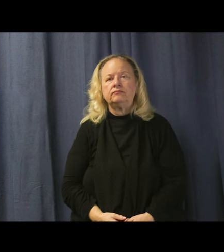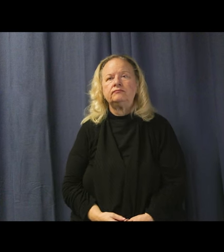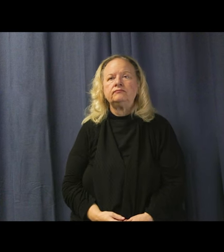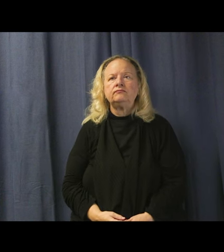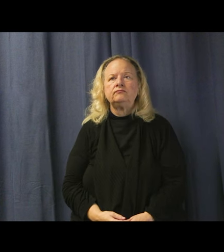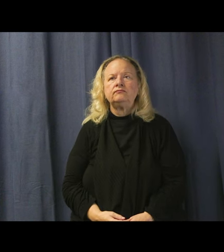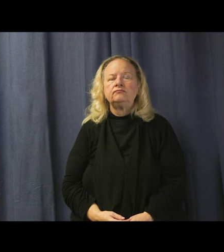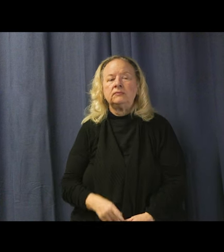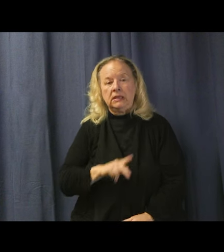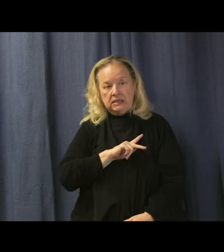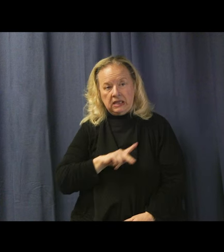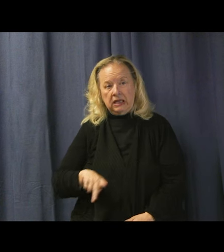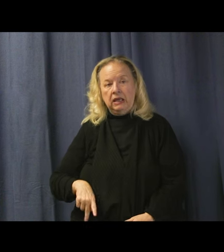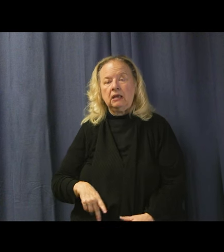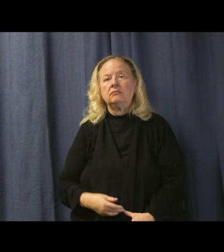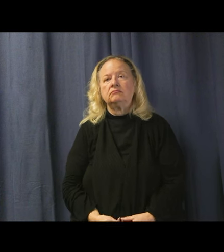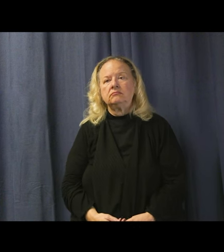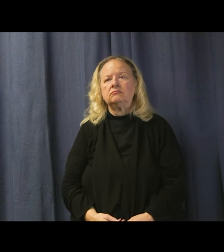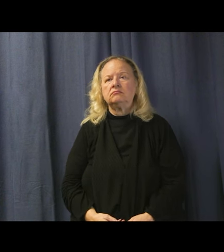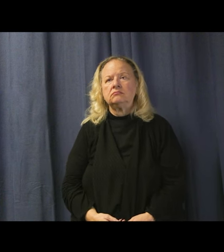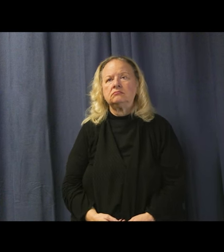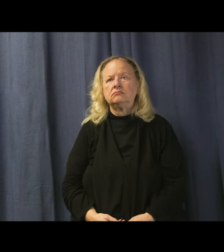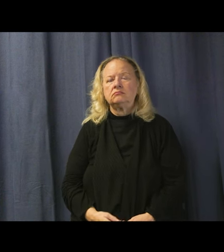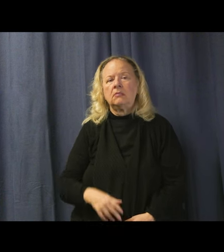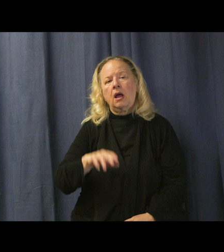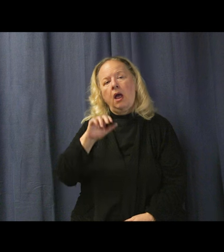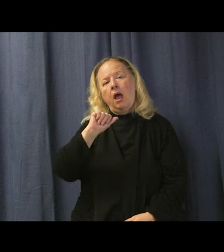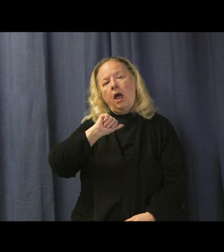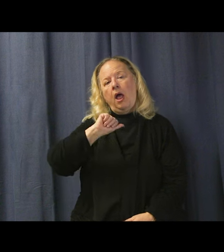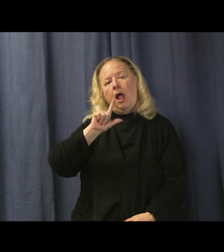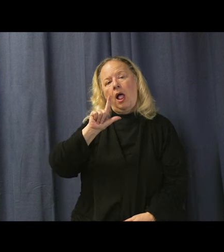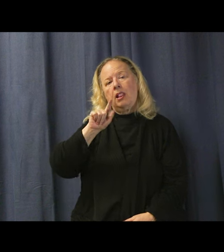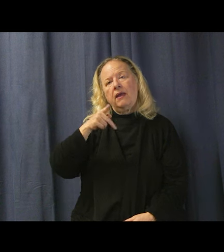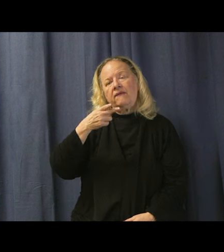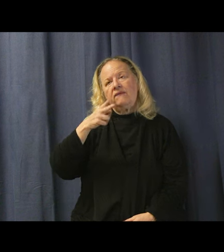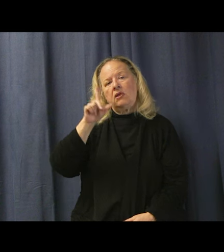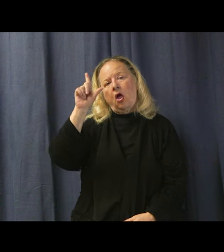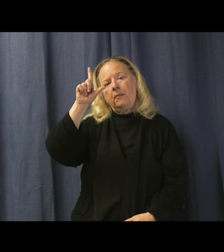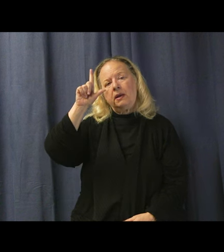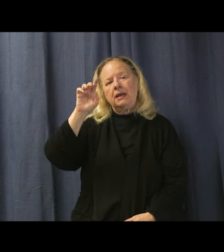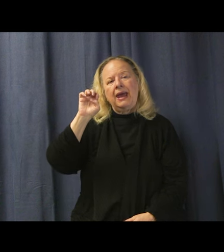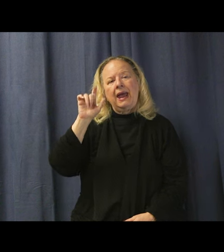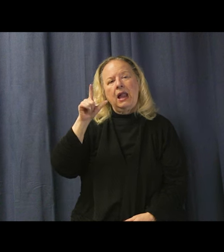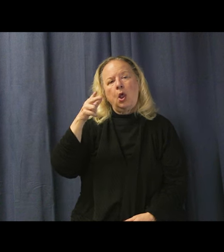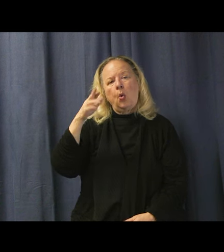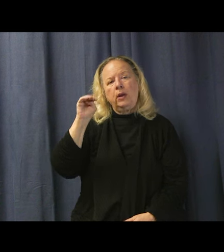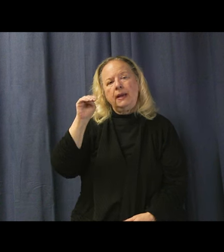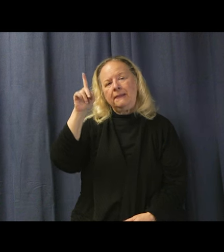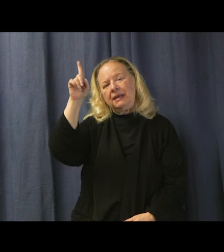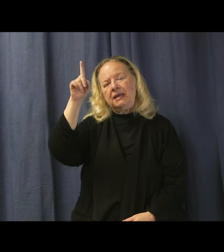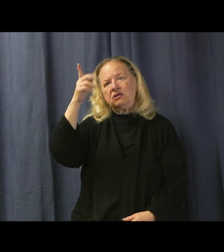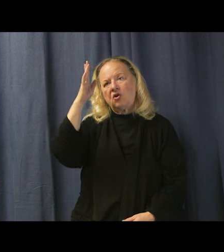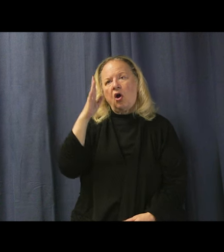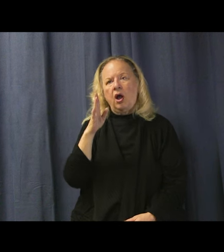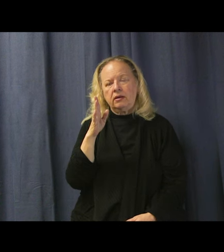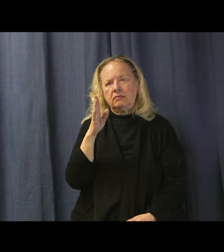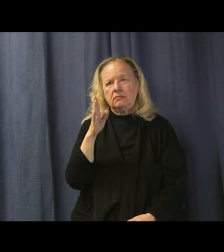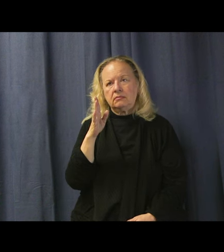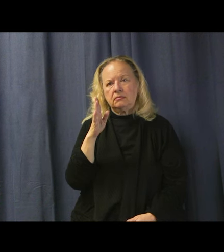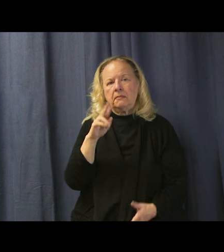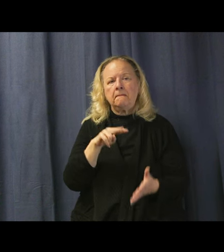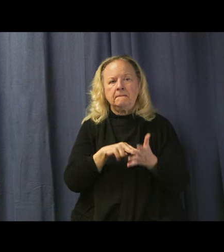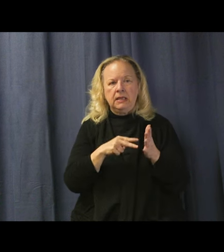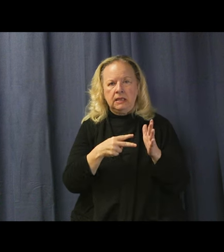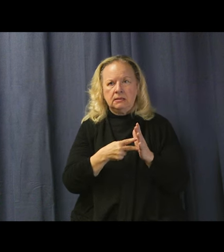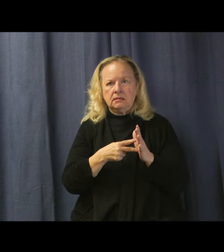He is the king. And Aleph Lamed is El, as in Elohim. He is God. Okay, again, which means